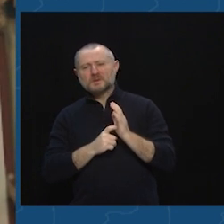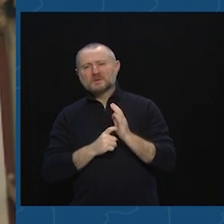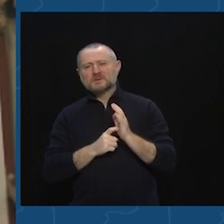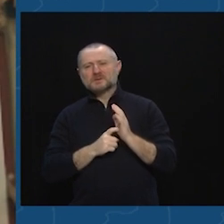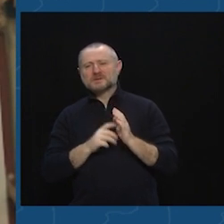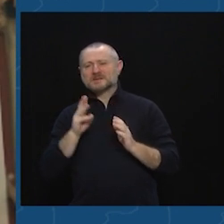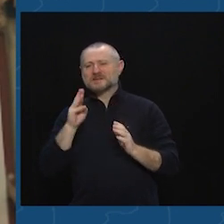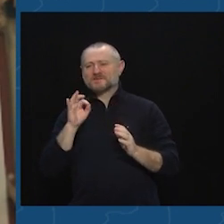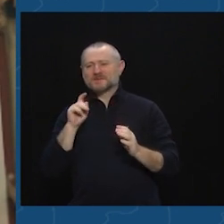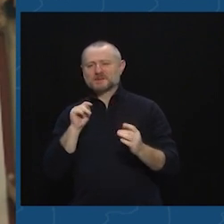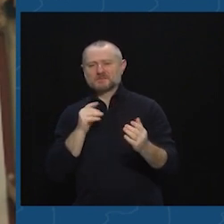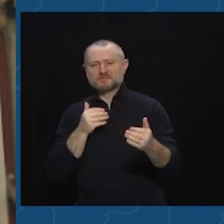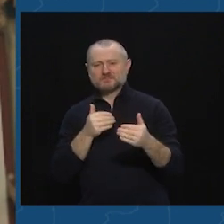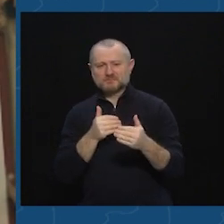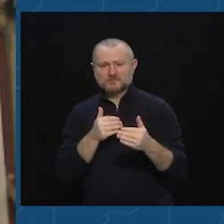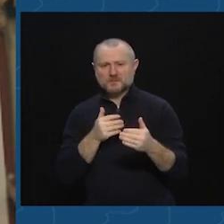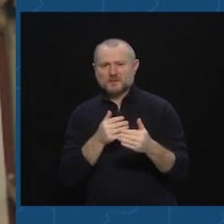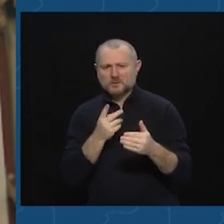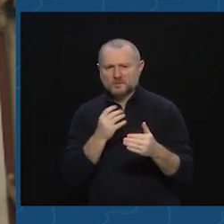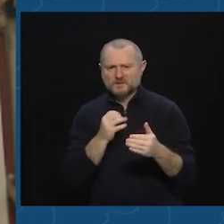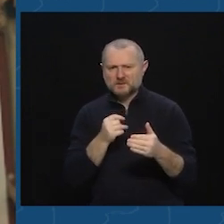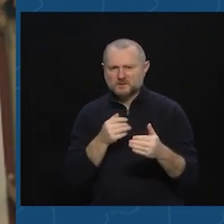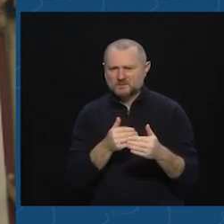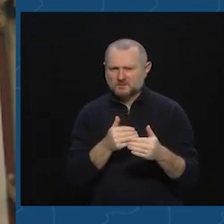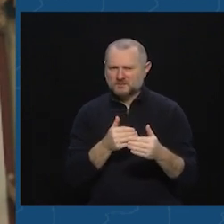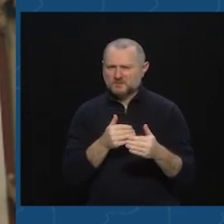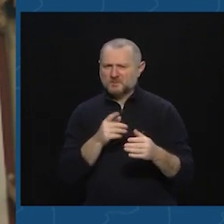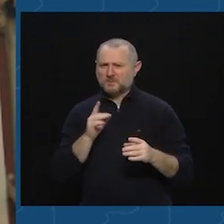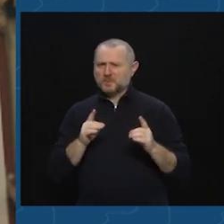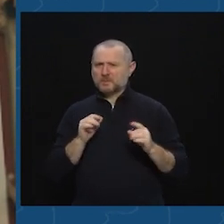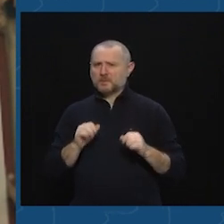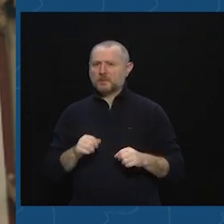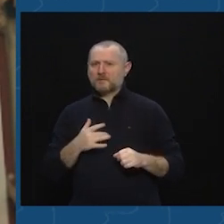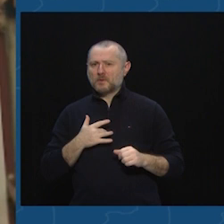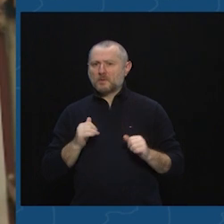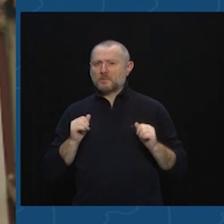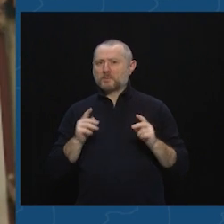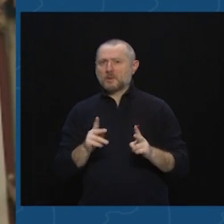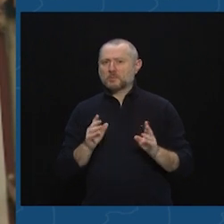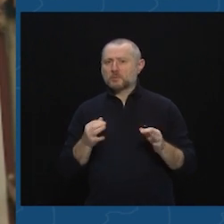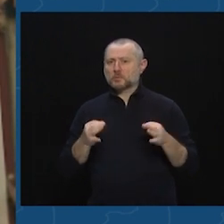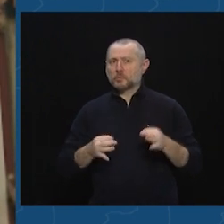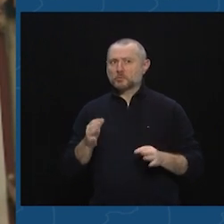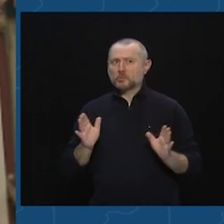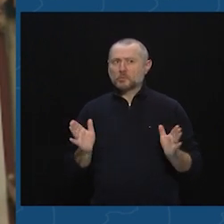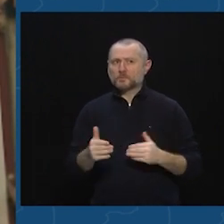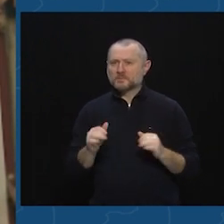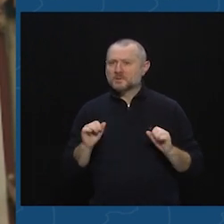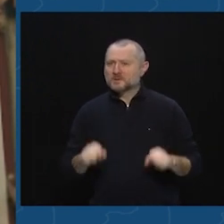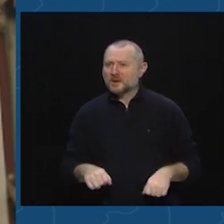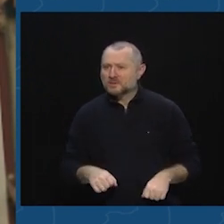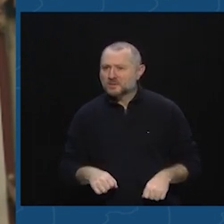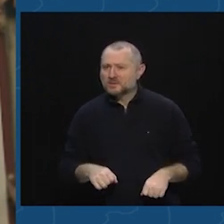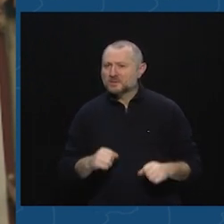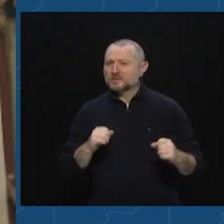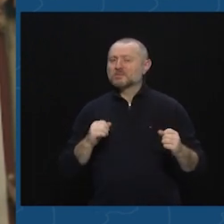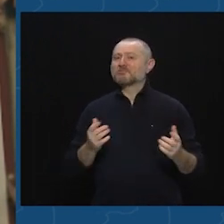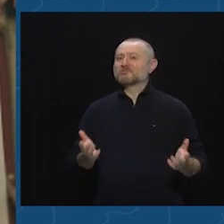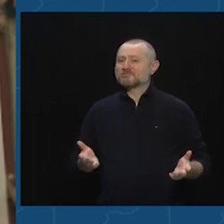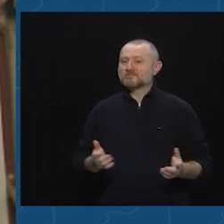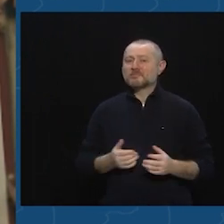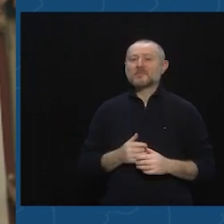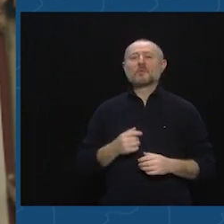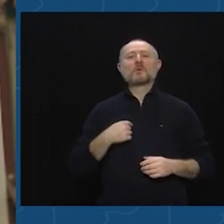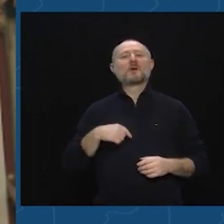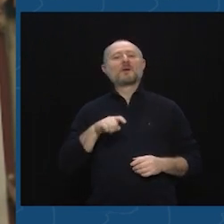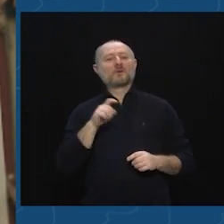can start getting people back in the courtroom. We need to understand how the slowdown in processing